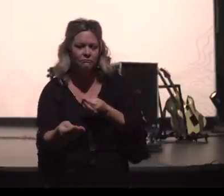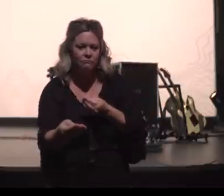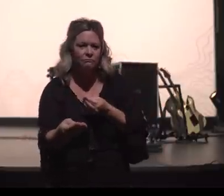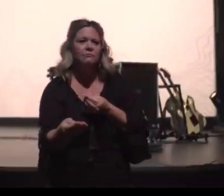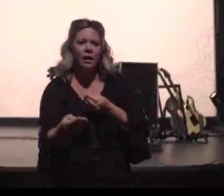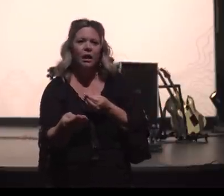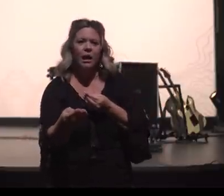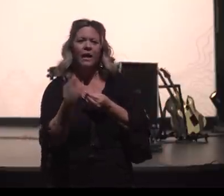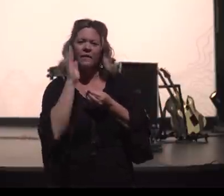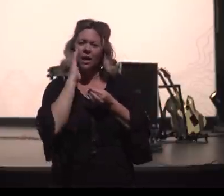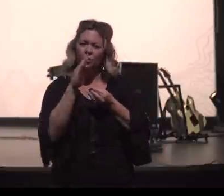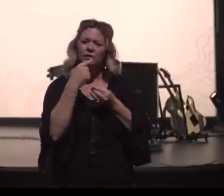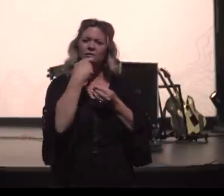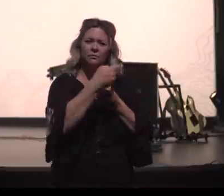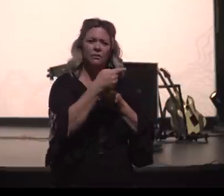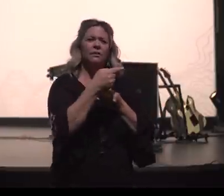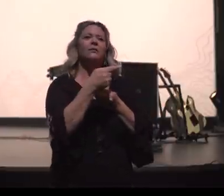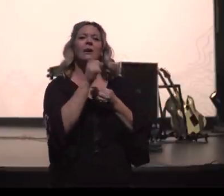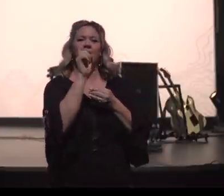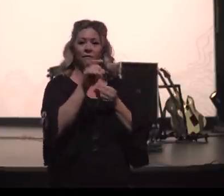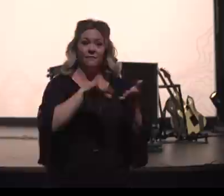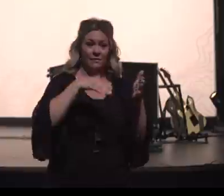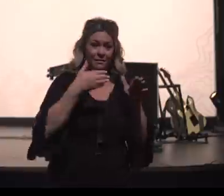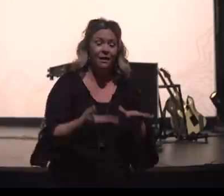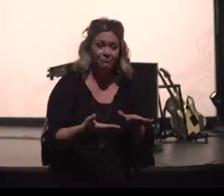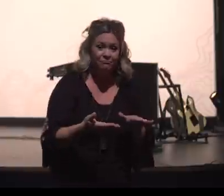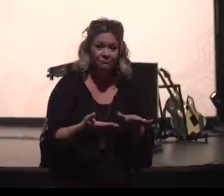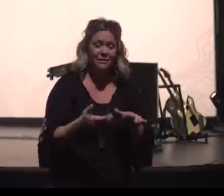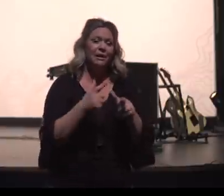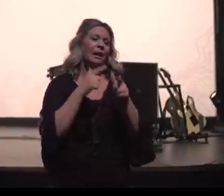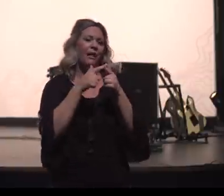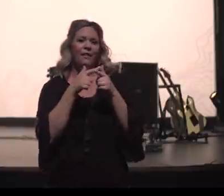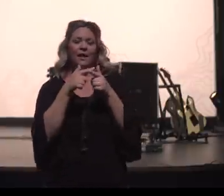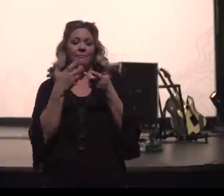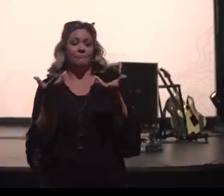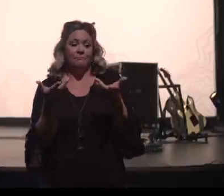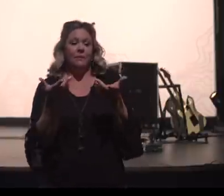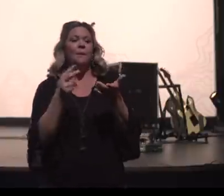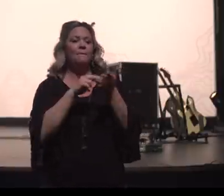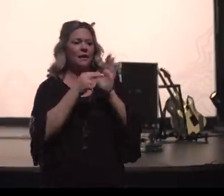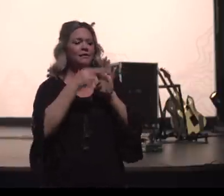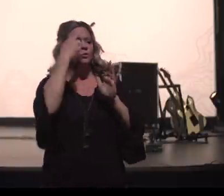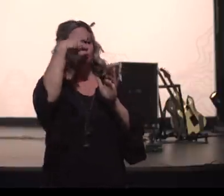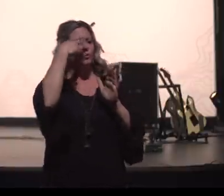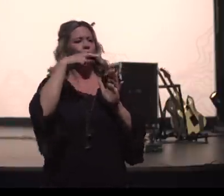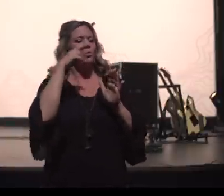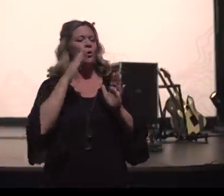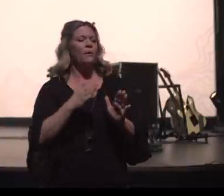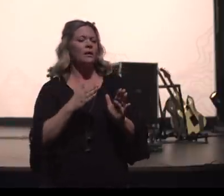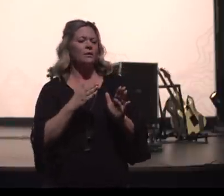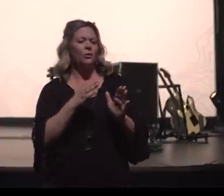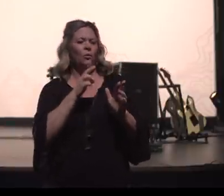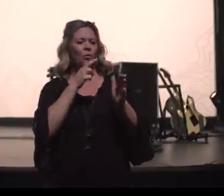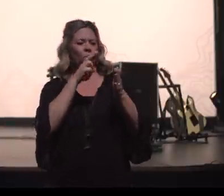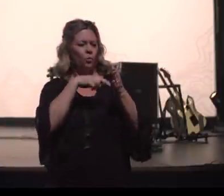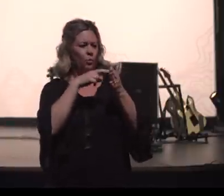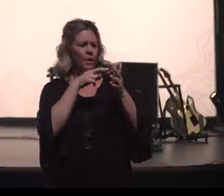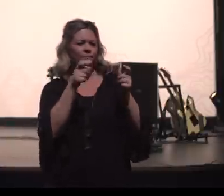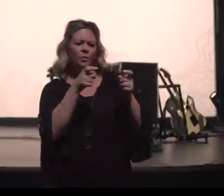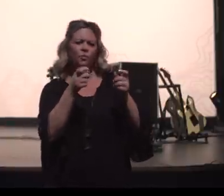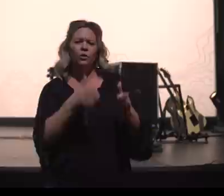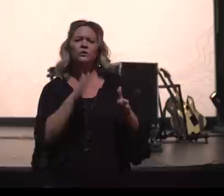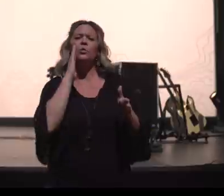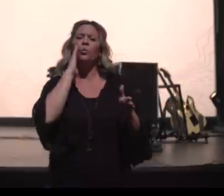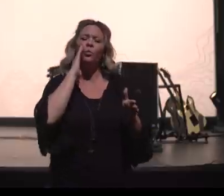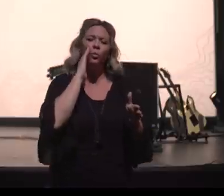They're going to condemn me to death. I'm going to be turned over to the Gentiles. That just simply means the Roman rulers at that time. They're going to,